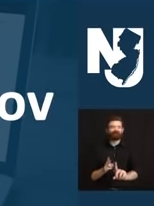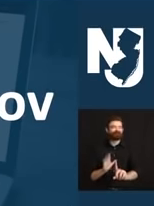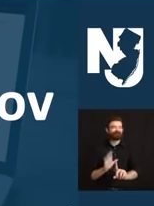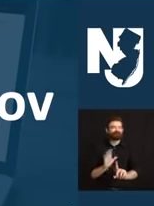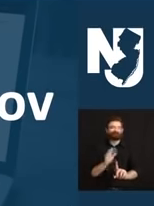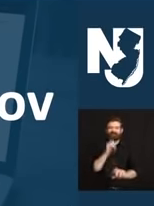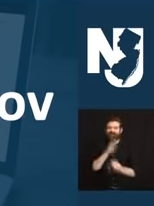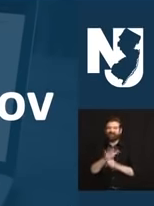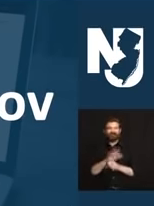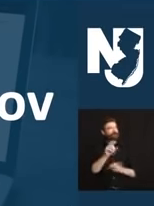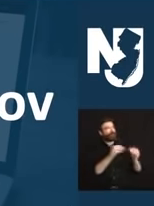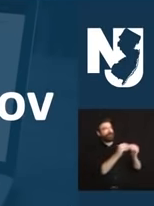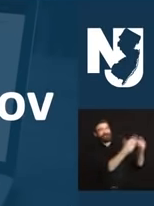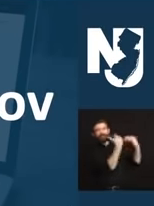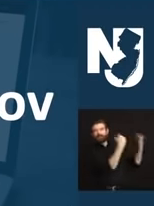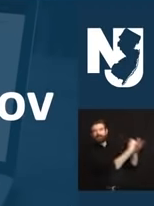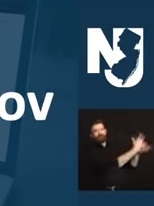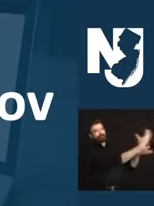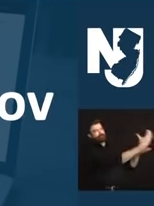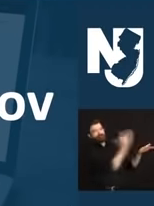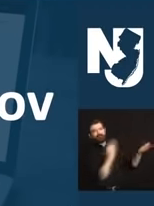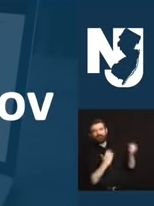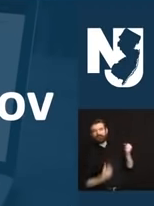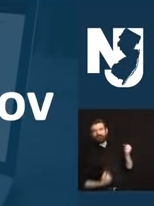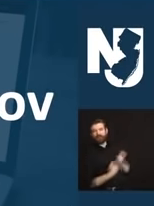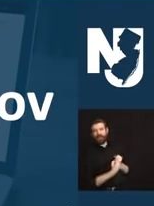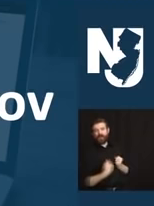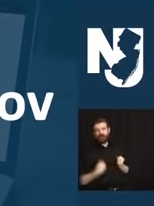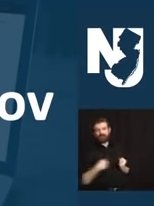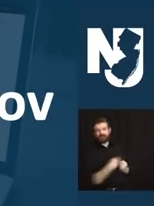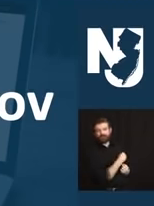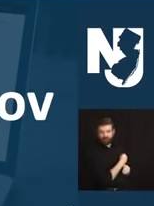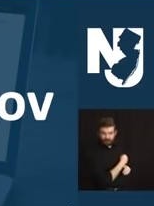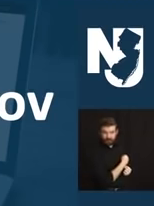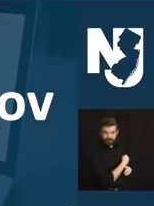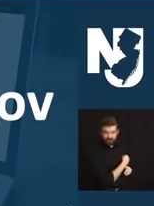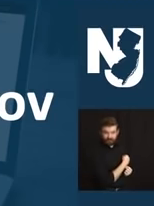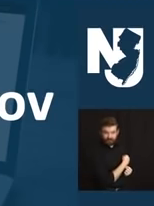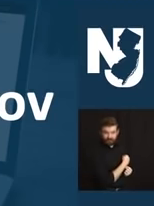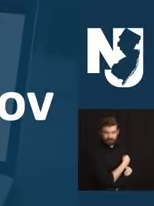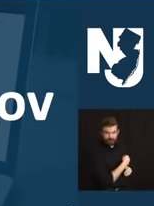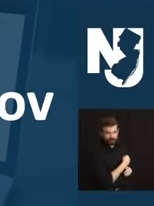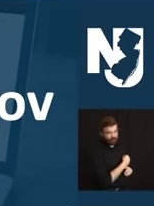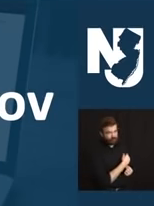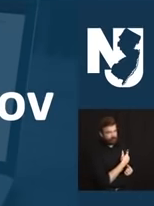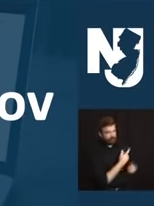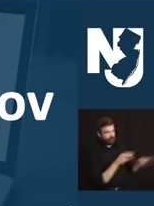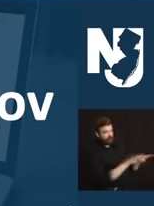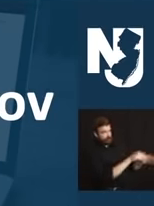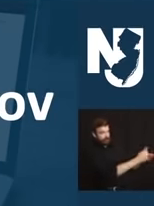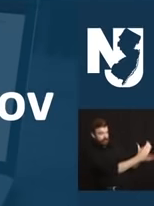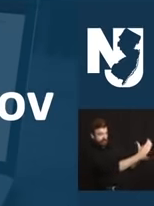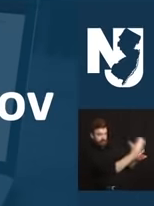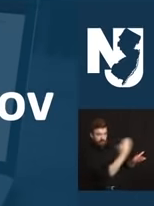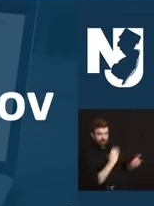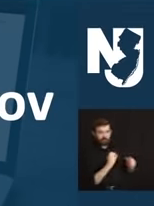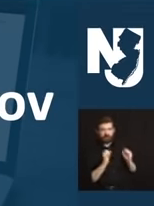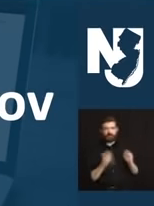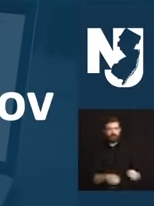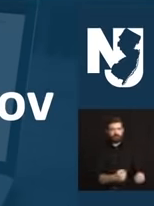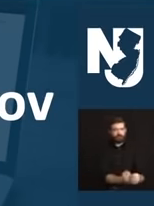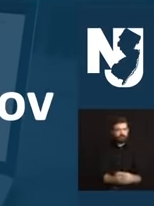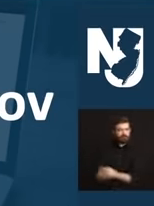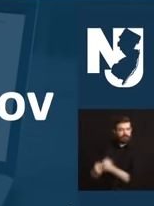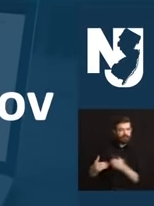secure the core services we will rely upon as we emerge from this pandemic. The Assembly,